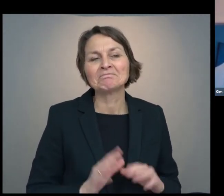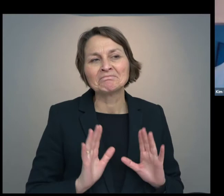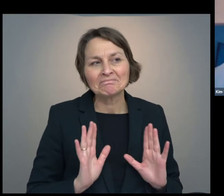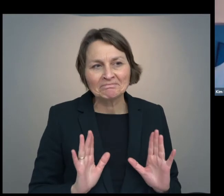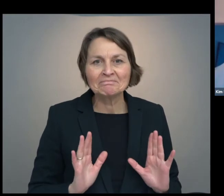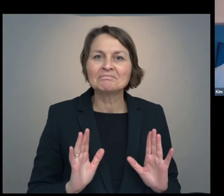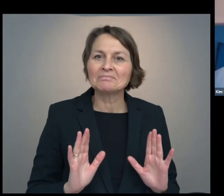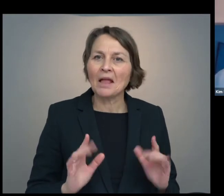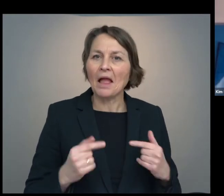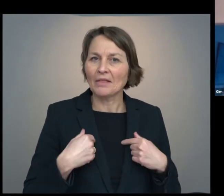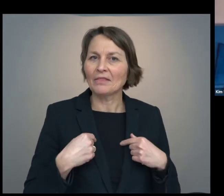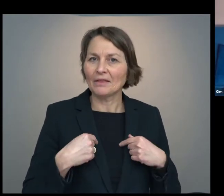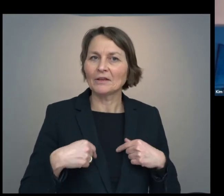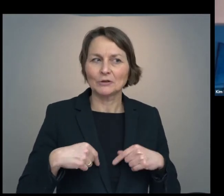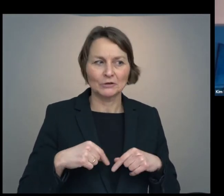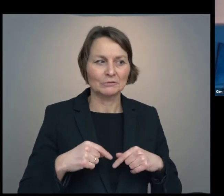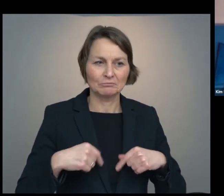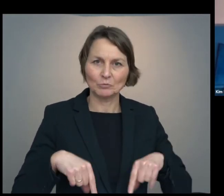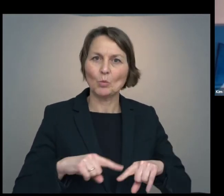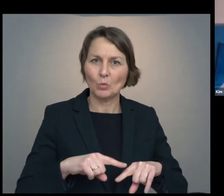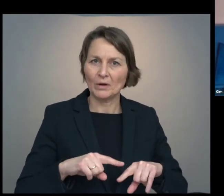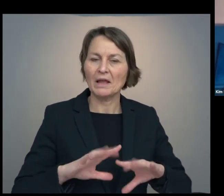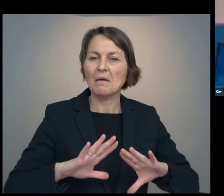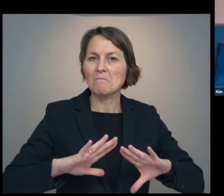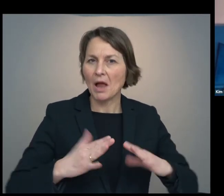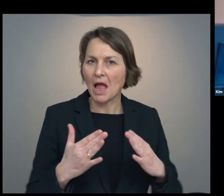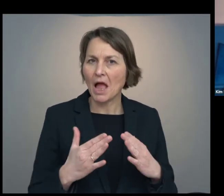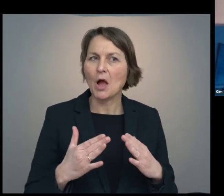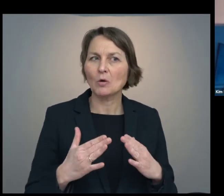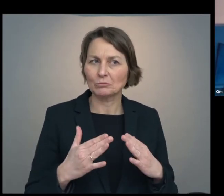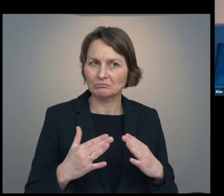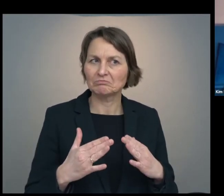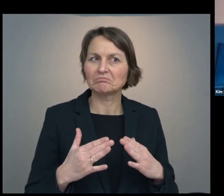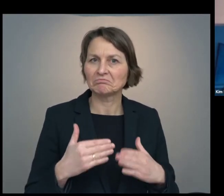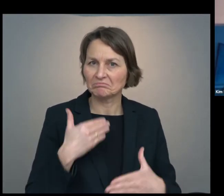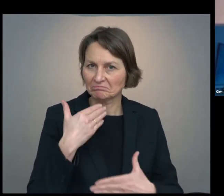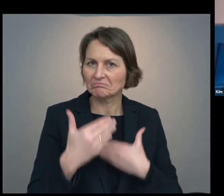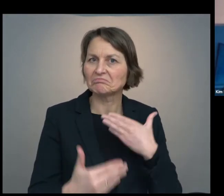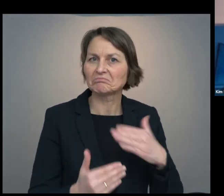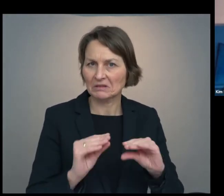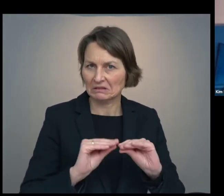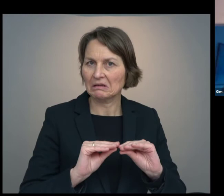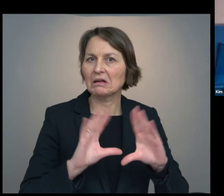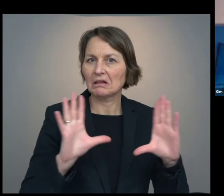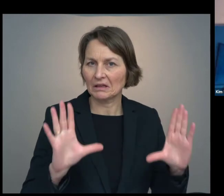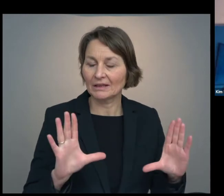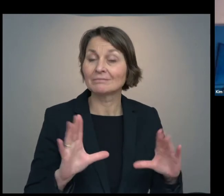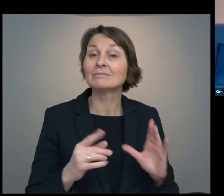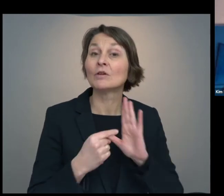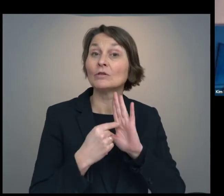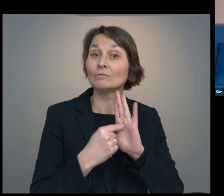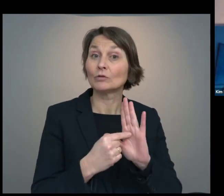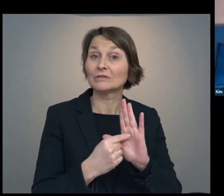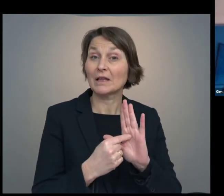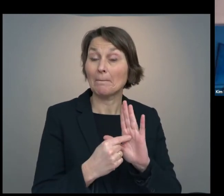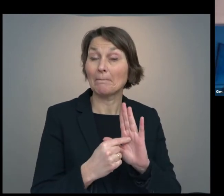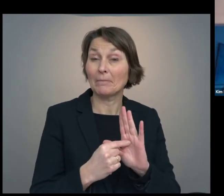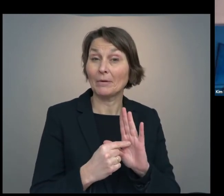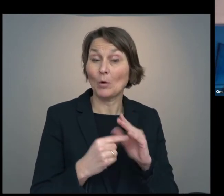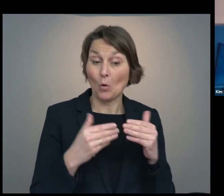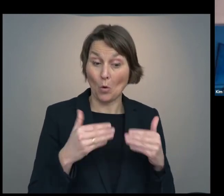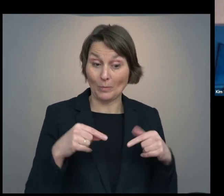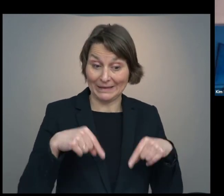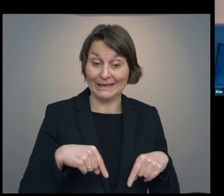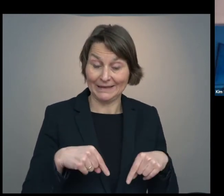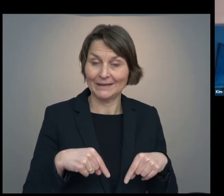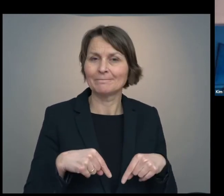Yeah, I think we've been quite clear in the way we would like to go about this. Like